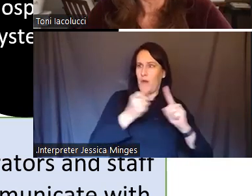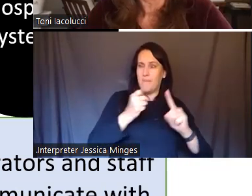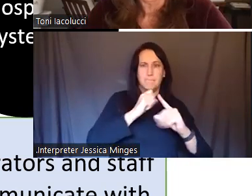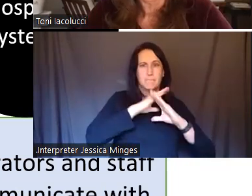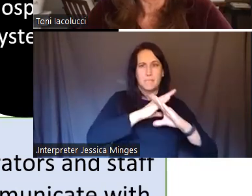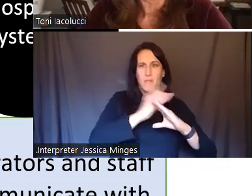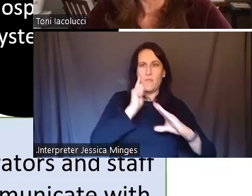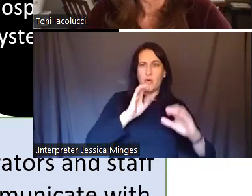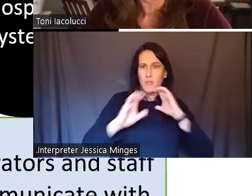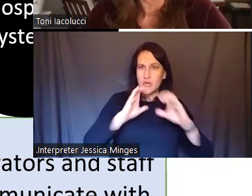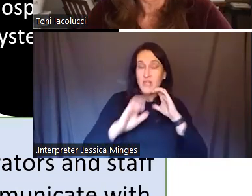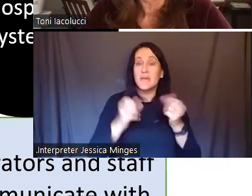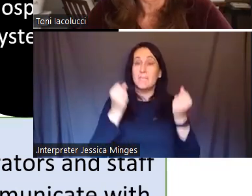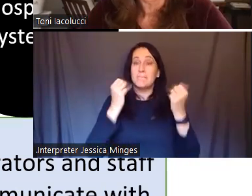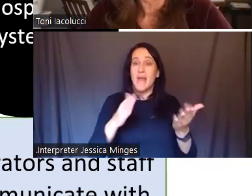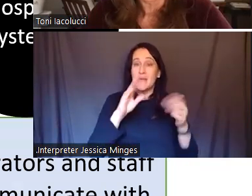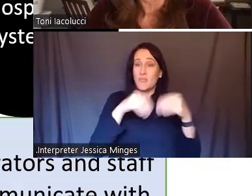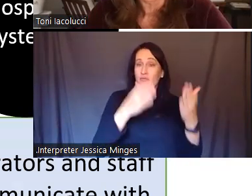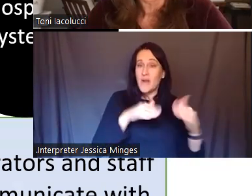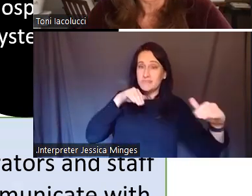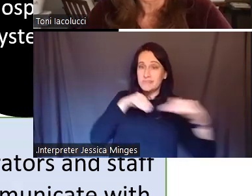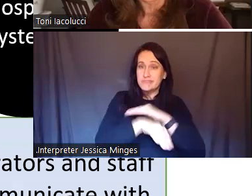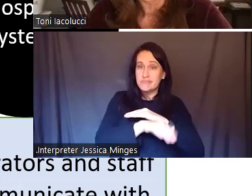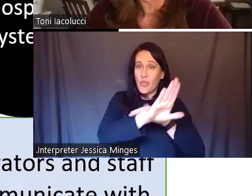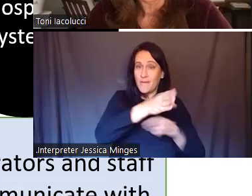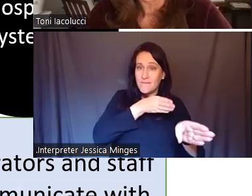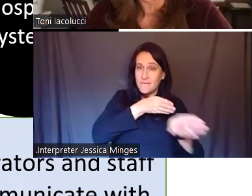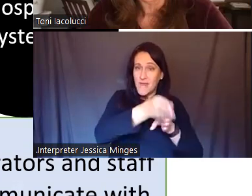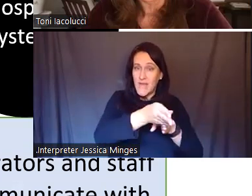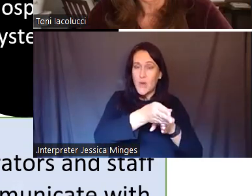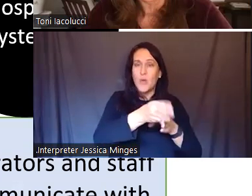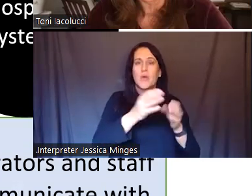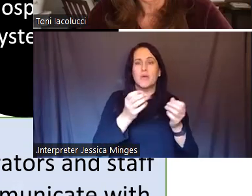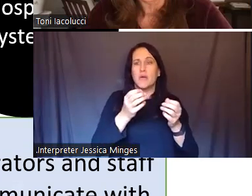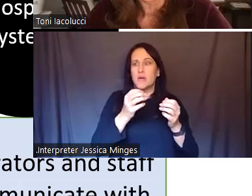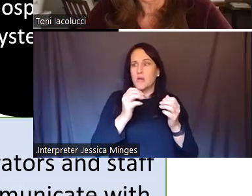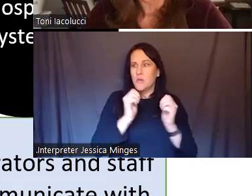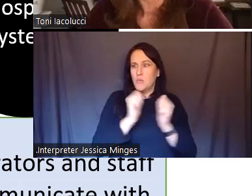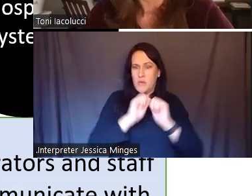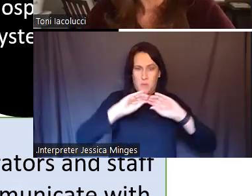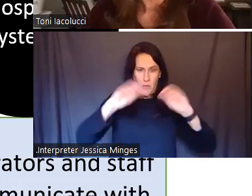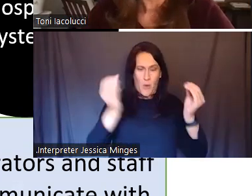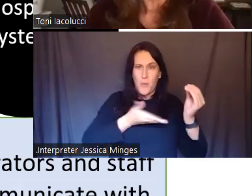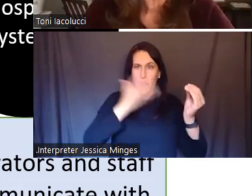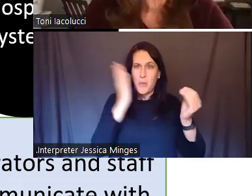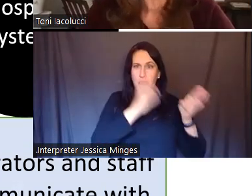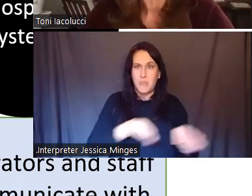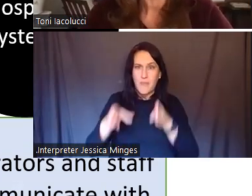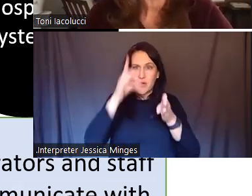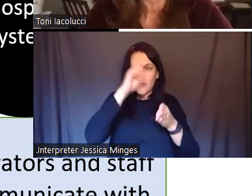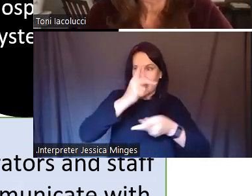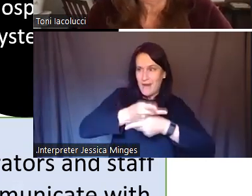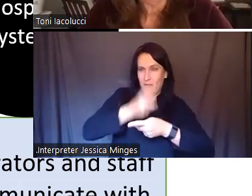healthcare providers enter the field of their work without any kind of preparation in the care of people